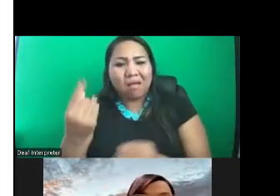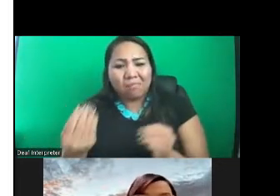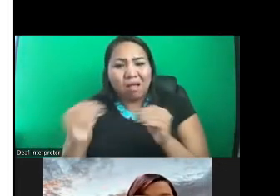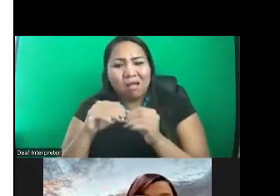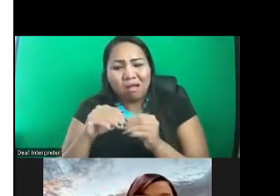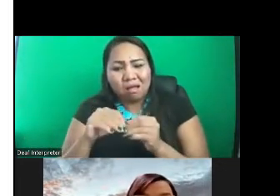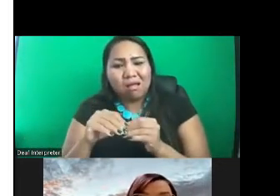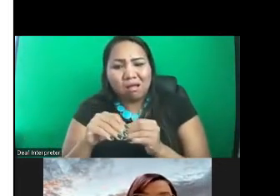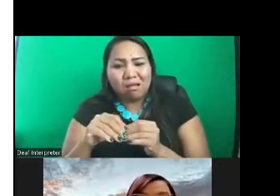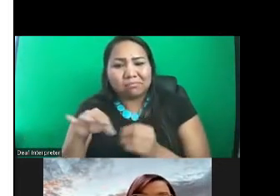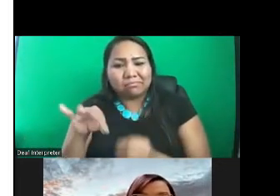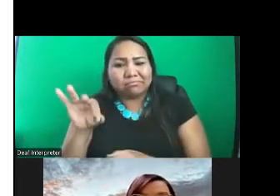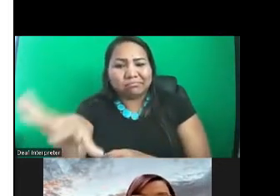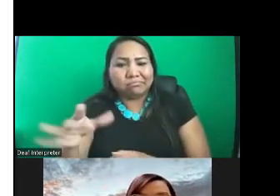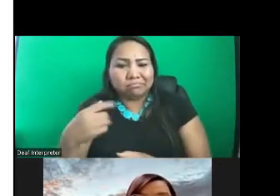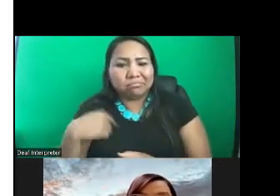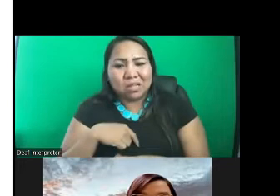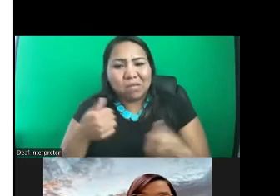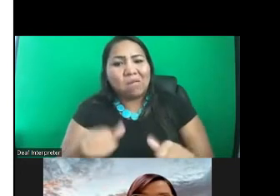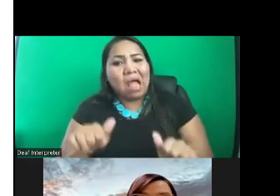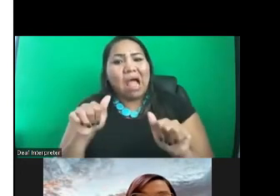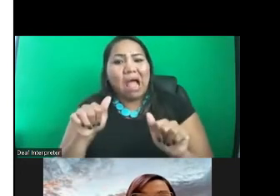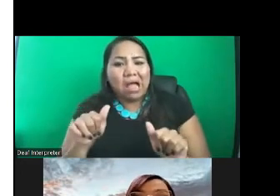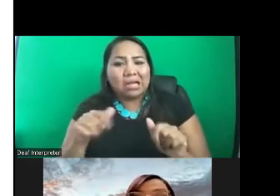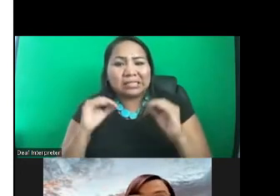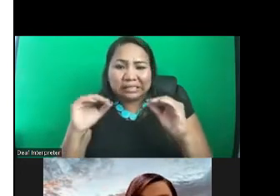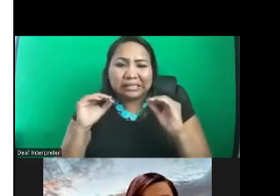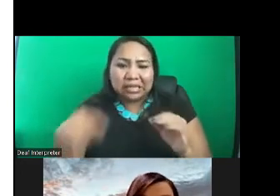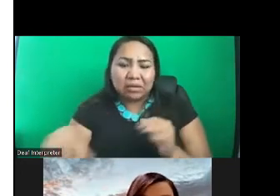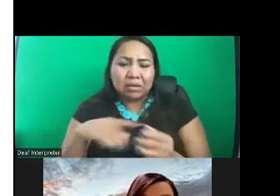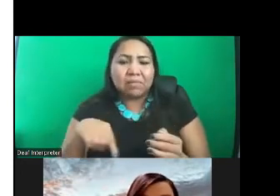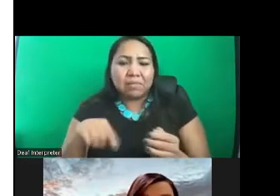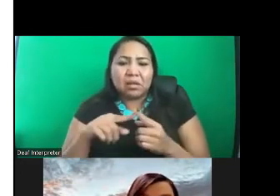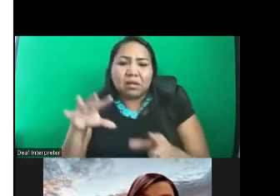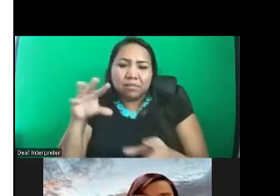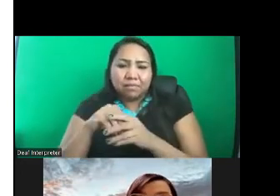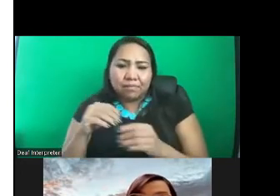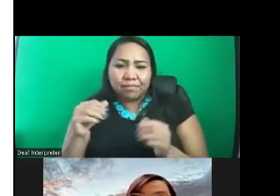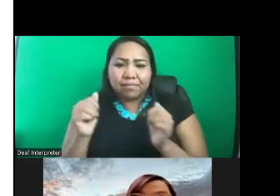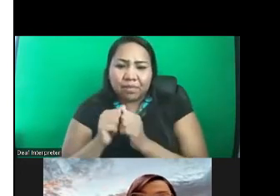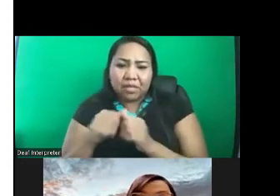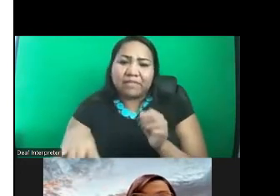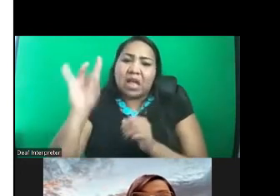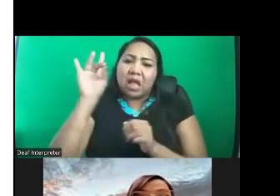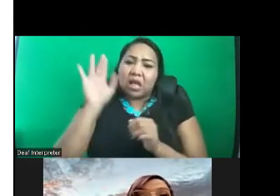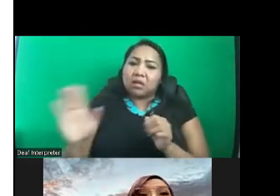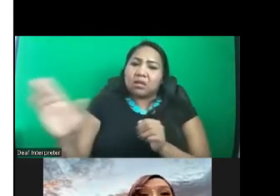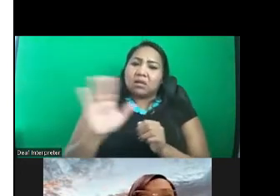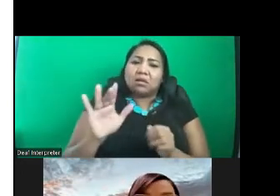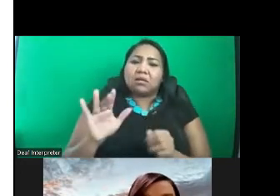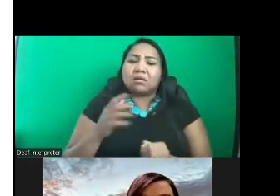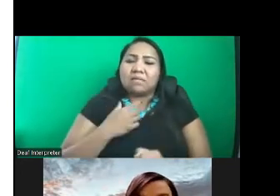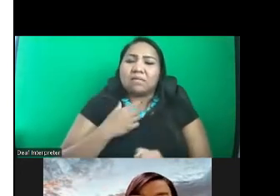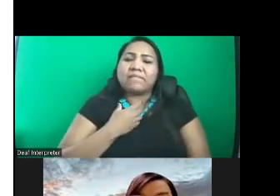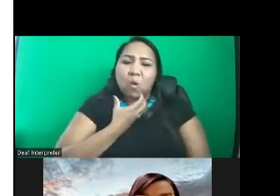very much try to instill into the participants is finding their voice, being able to vocalize what their needs